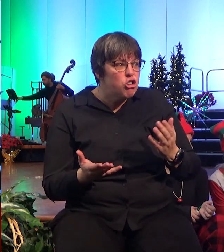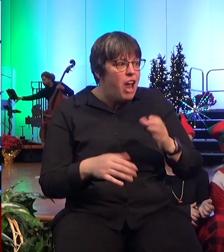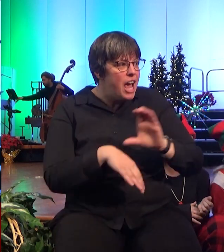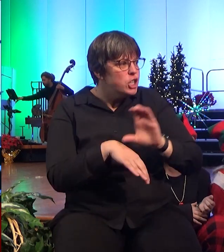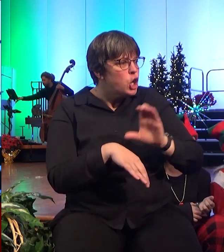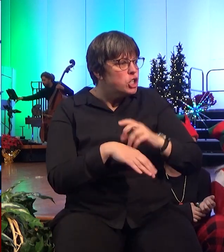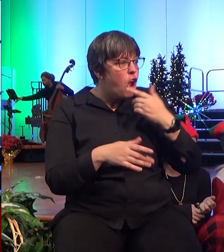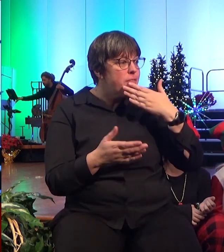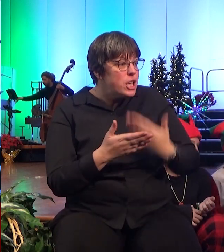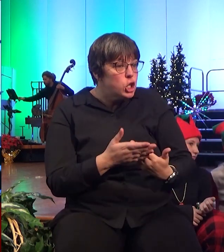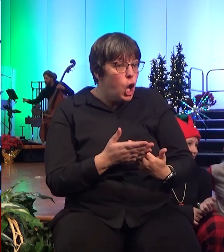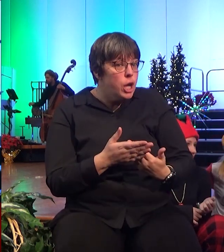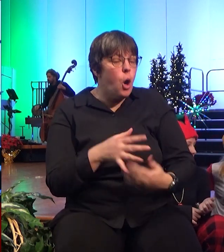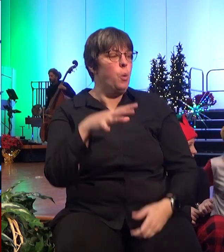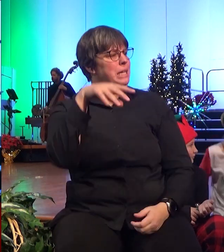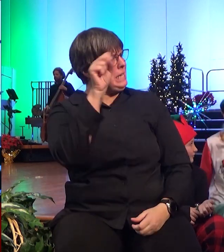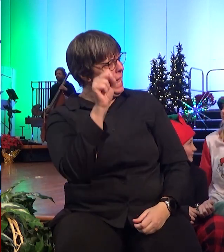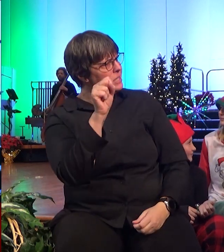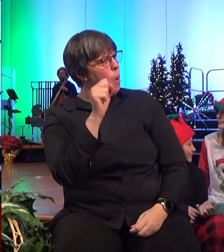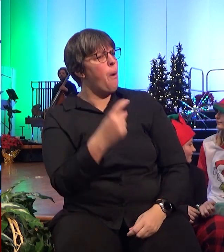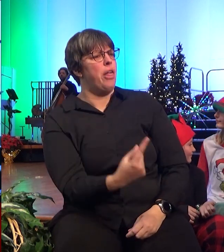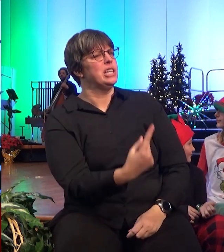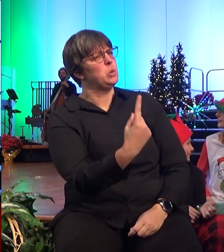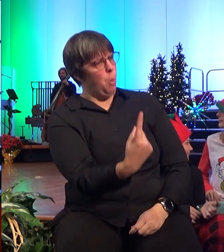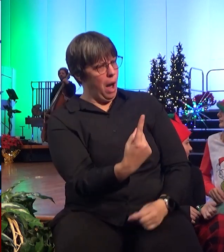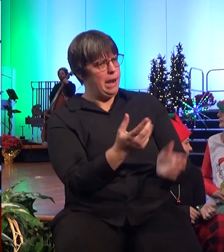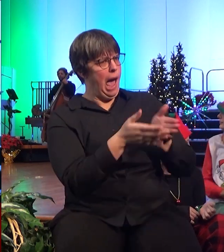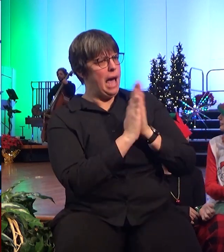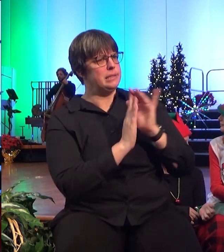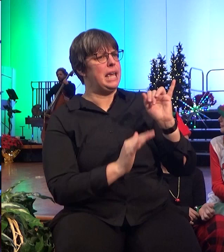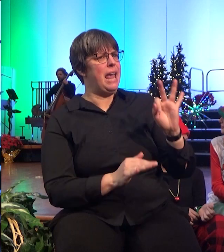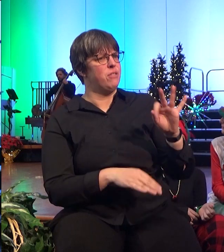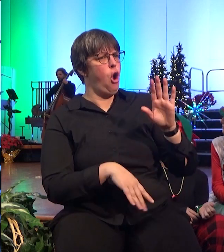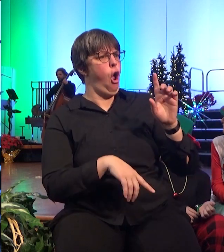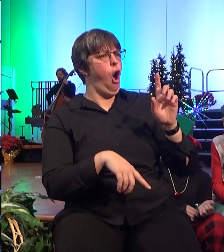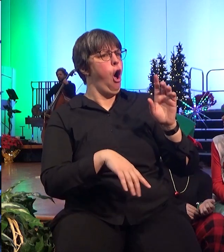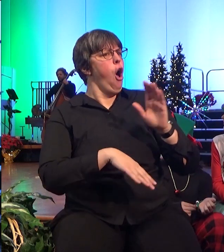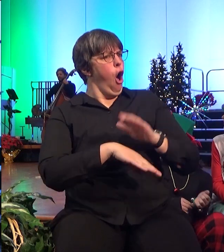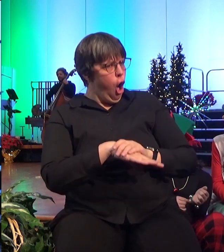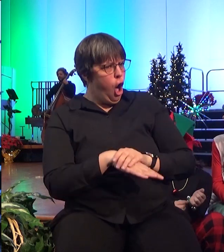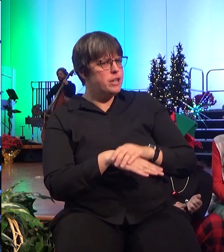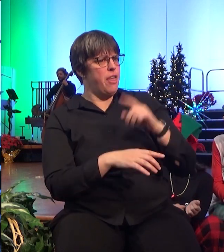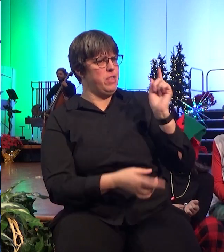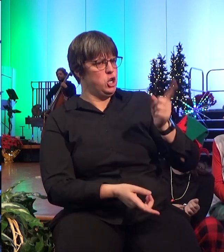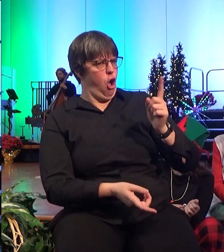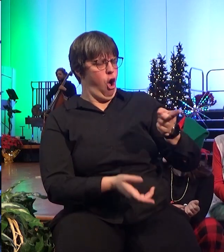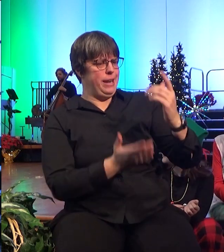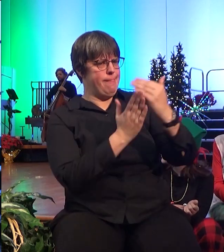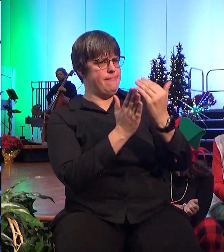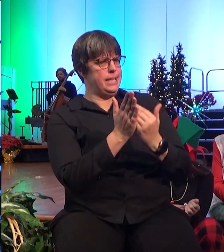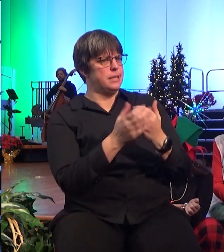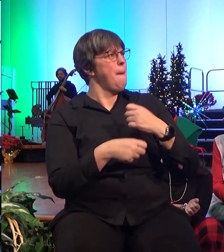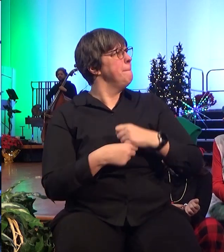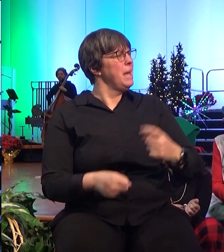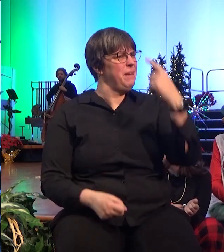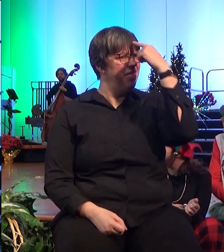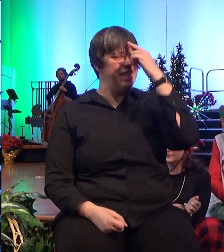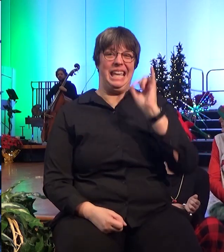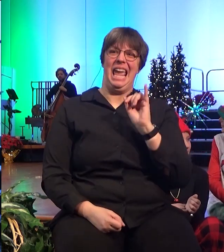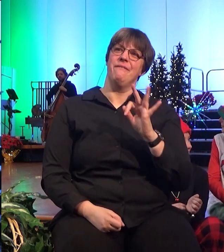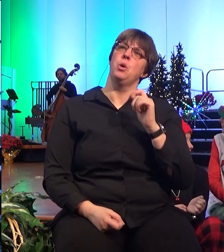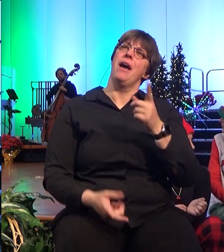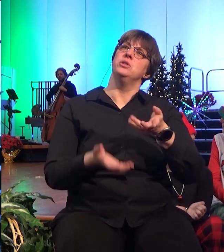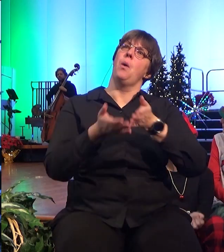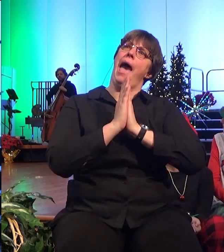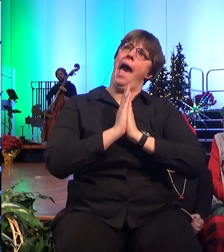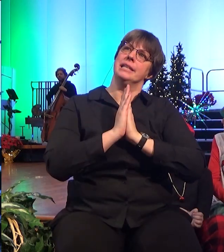yes, indeed. Although there was one who was asking if they were on the naughty list. Oh. Which made me think, if you have to ask, you